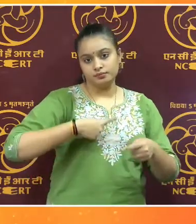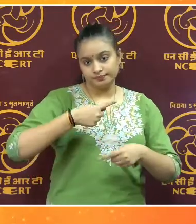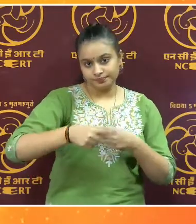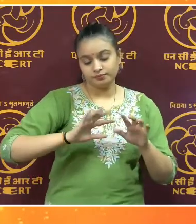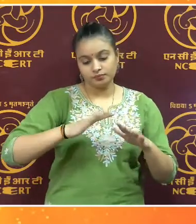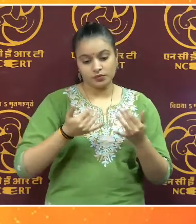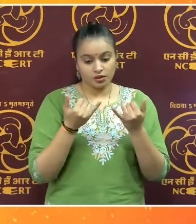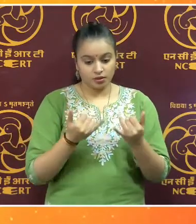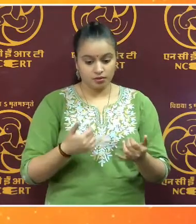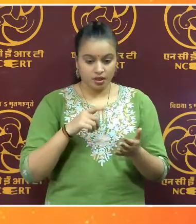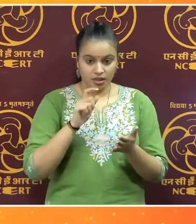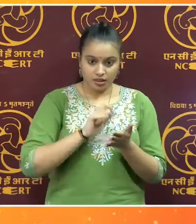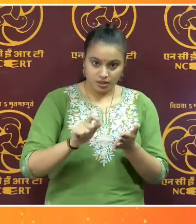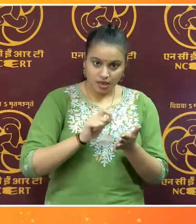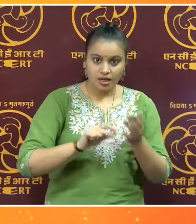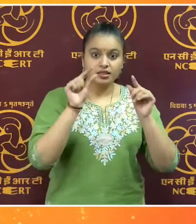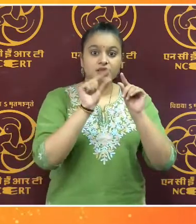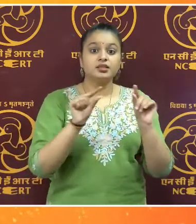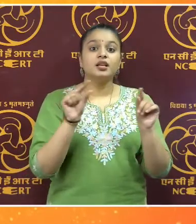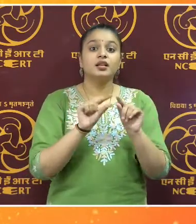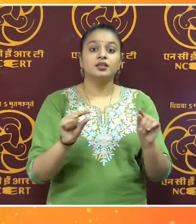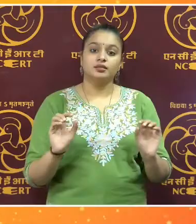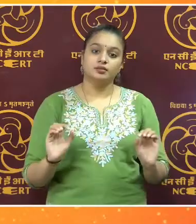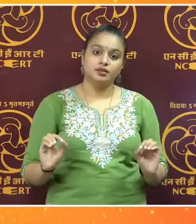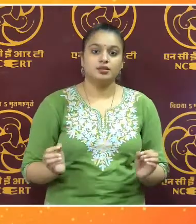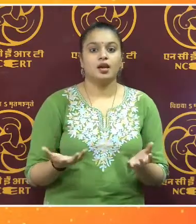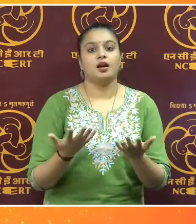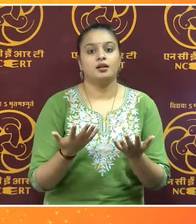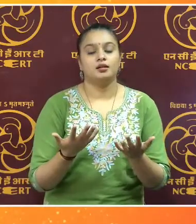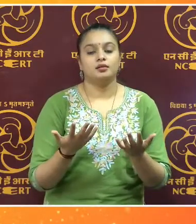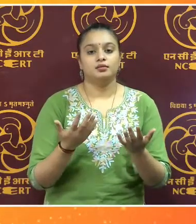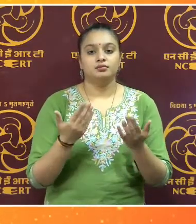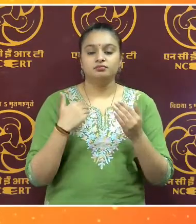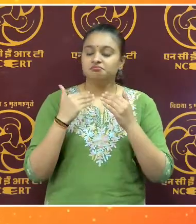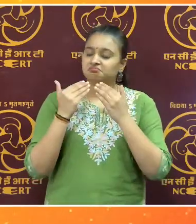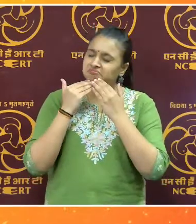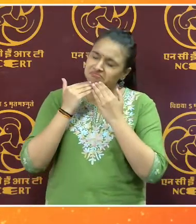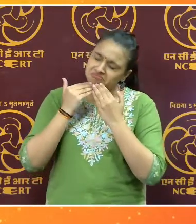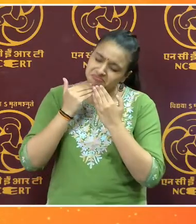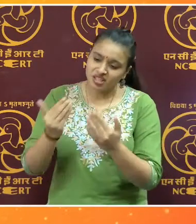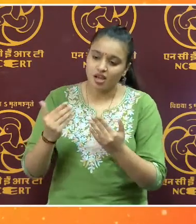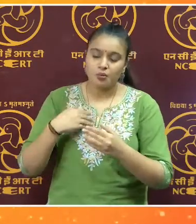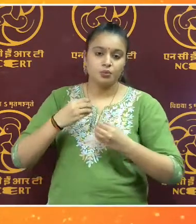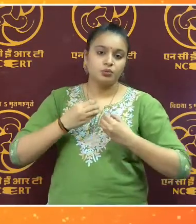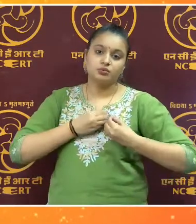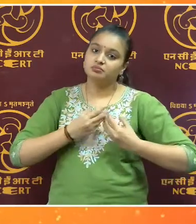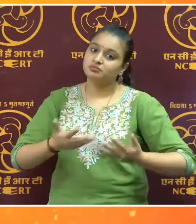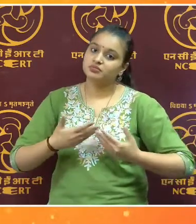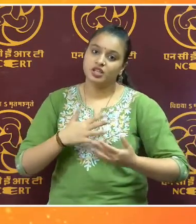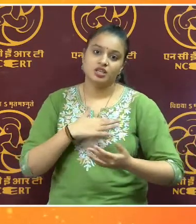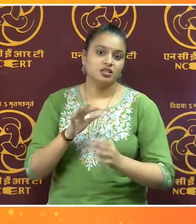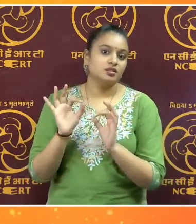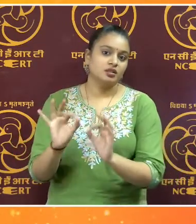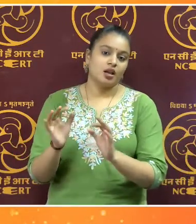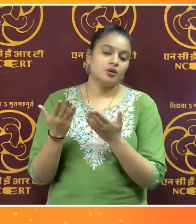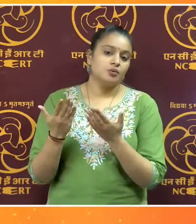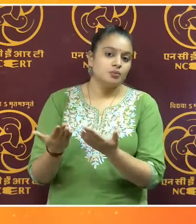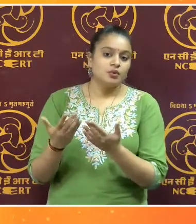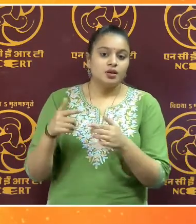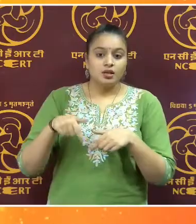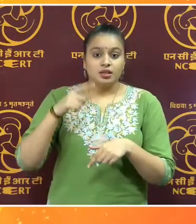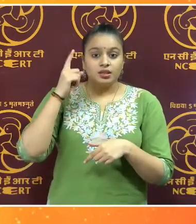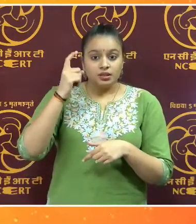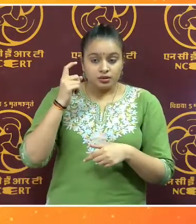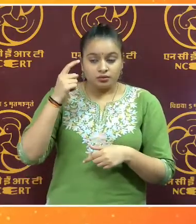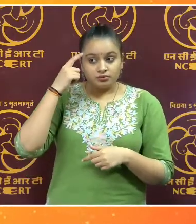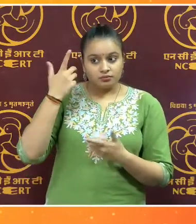today we'll start writing sentences." Wow. "Thanks, Mr. Anil, you are so generous and kind." And now he's thinking